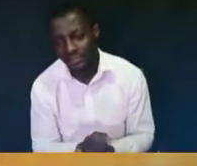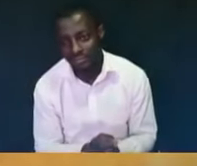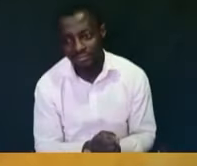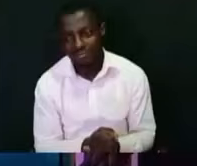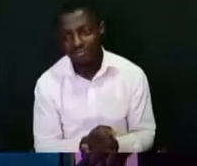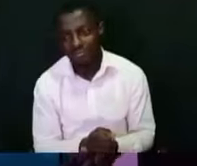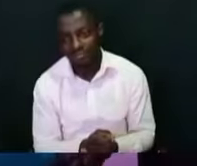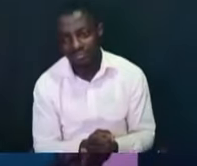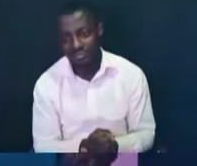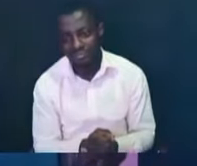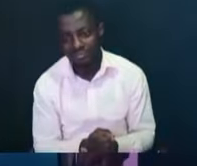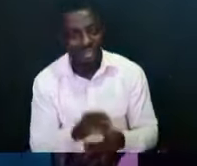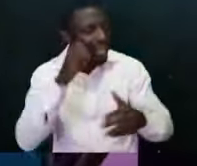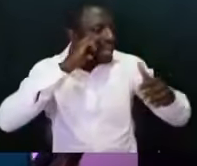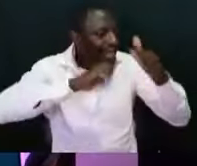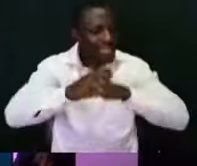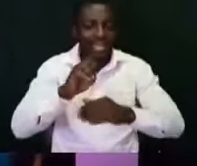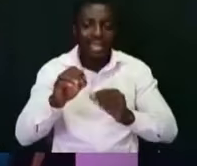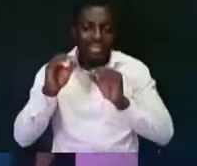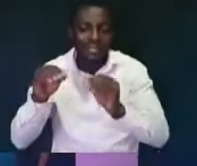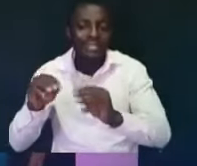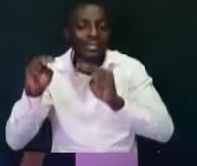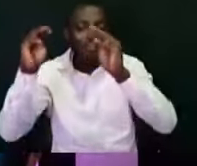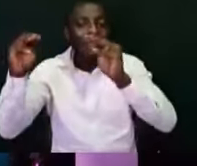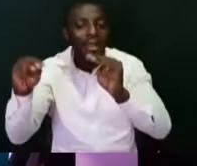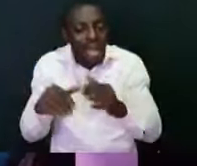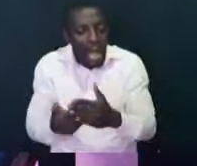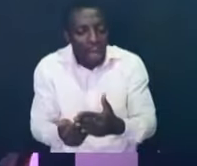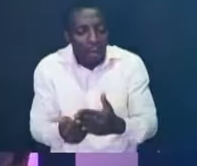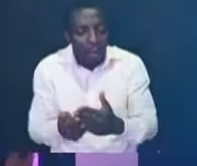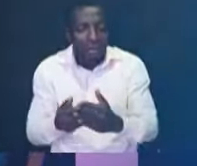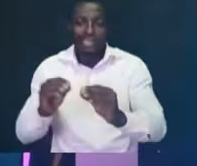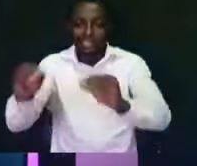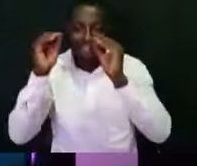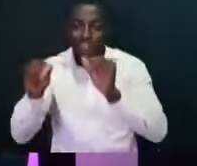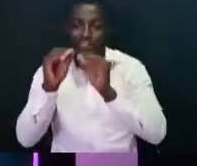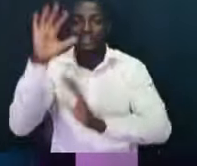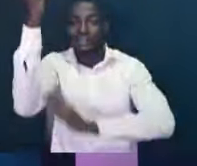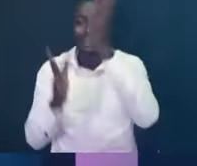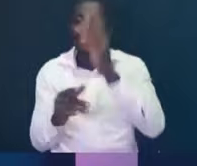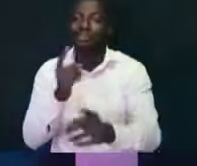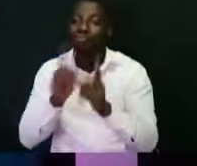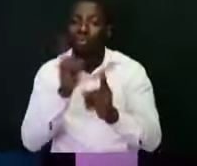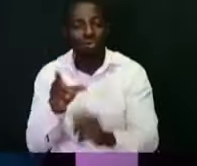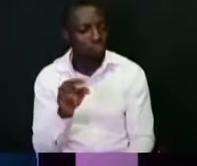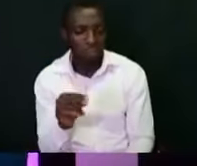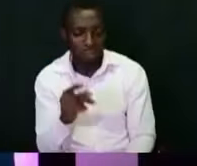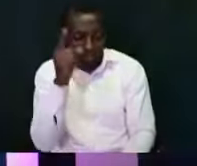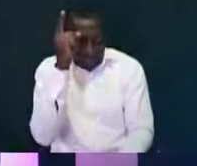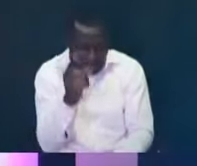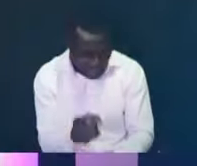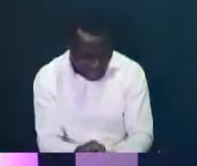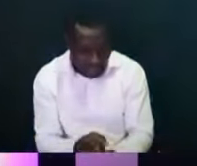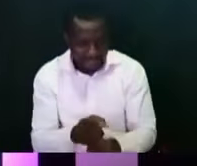he did it without any any any anything he he didn't need a chalk